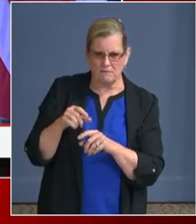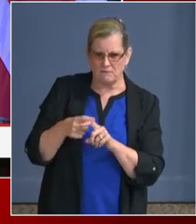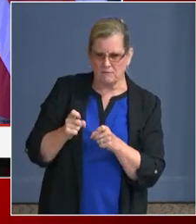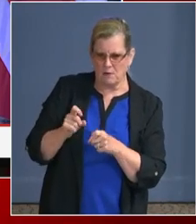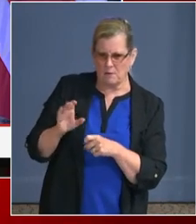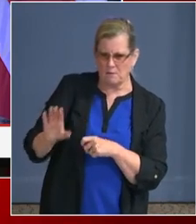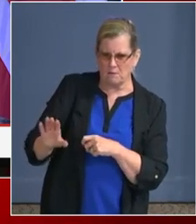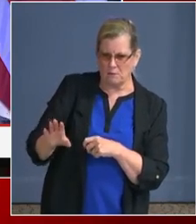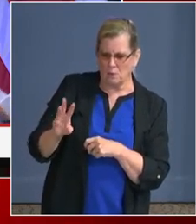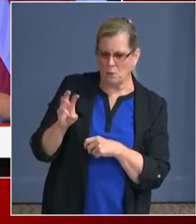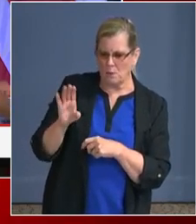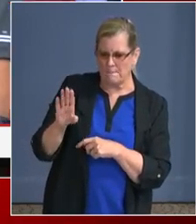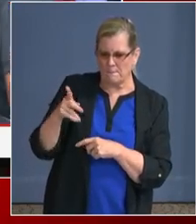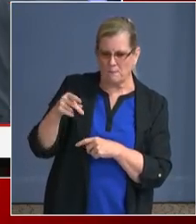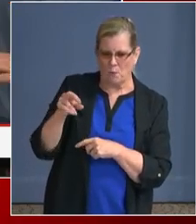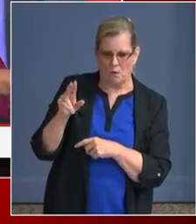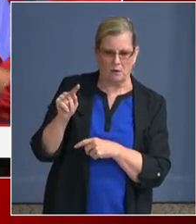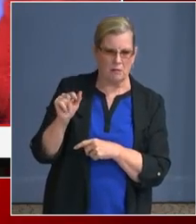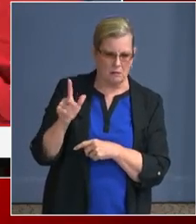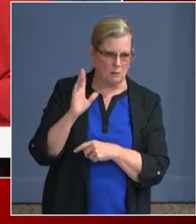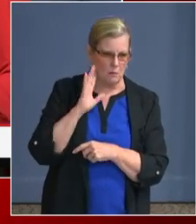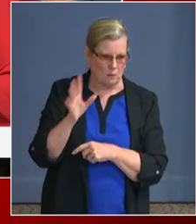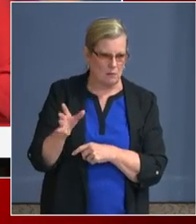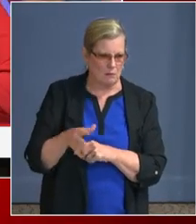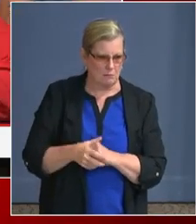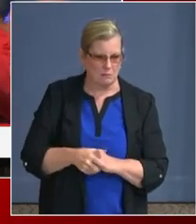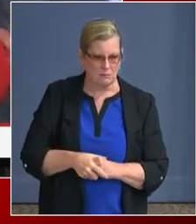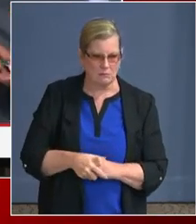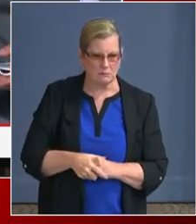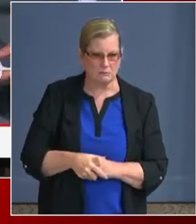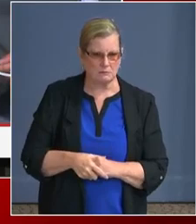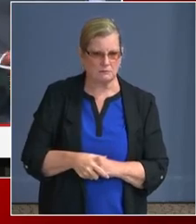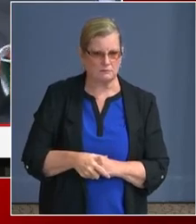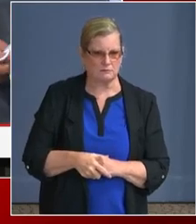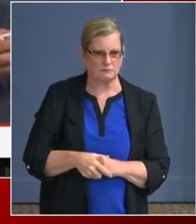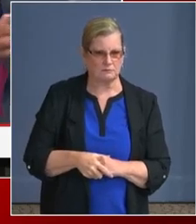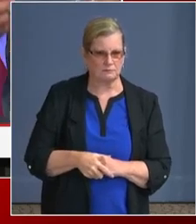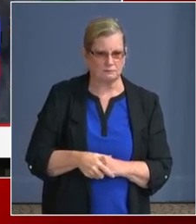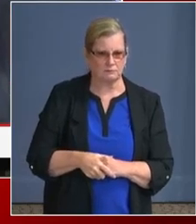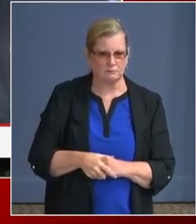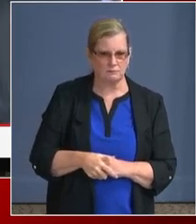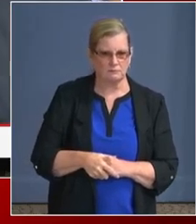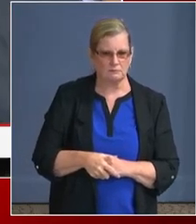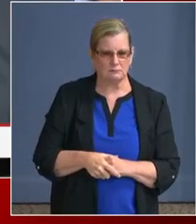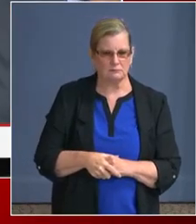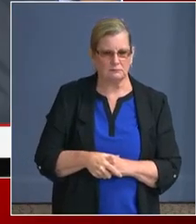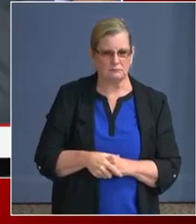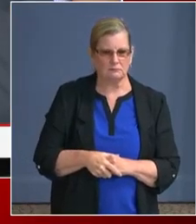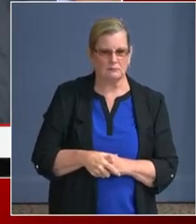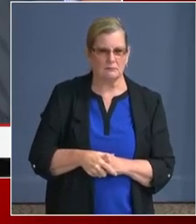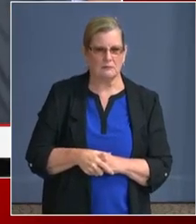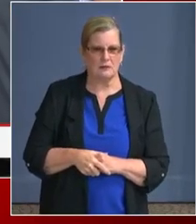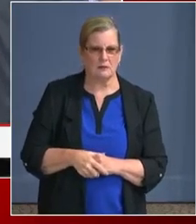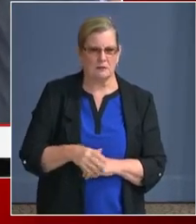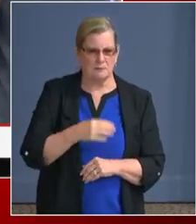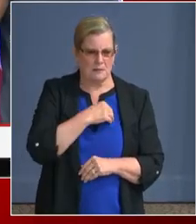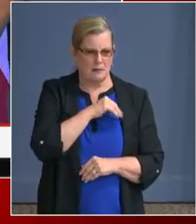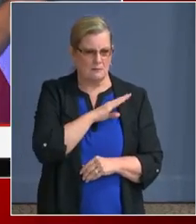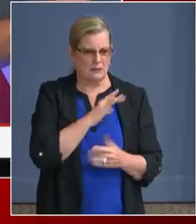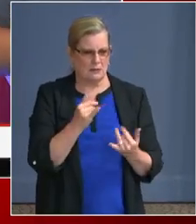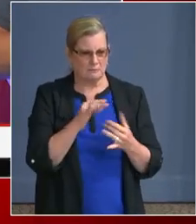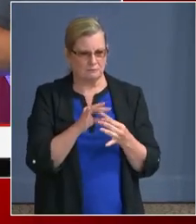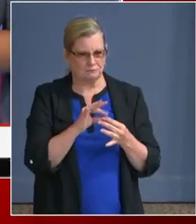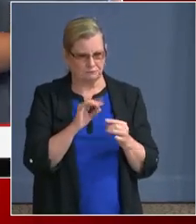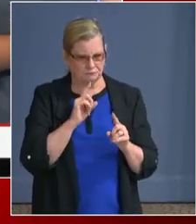And You may be referring, I don't know which one you're referring